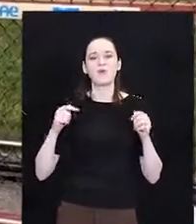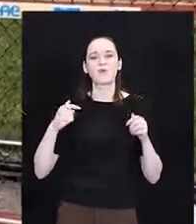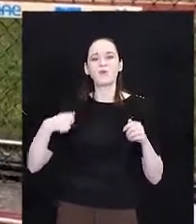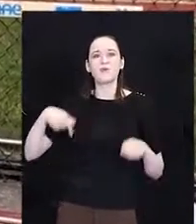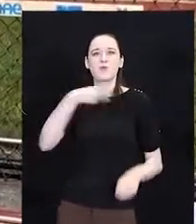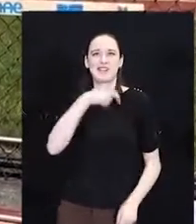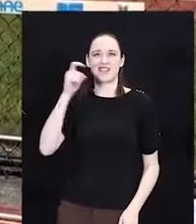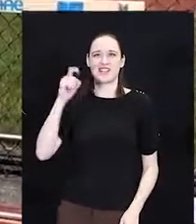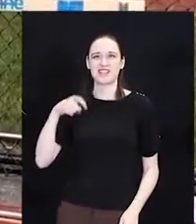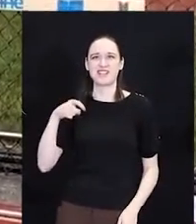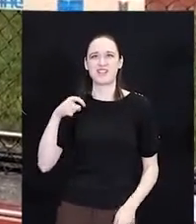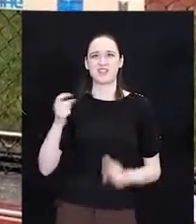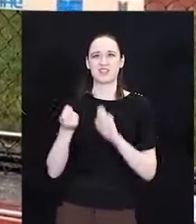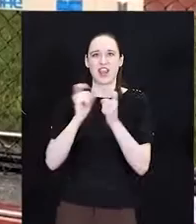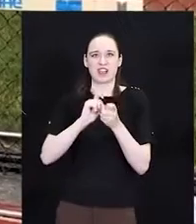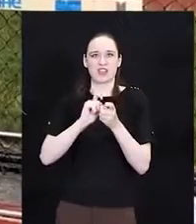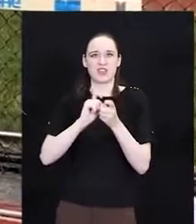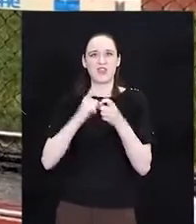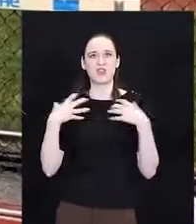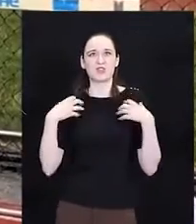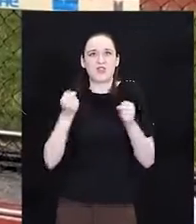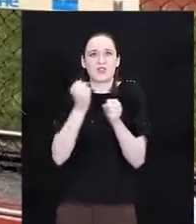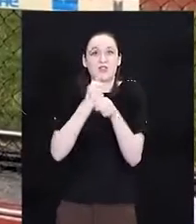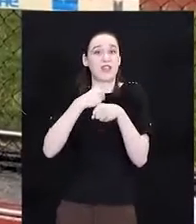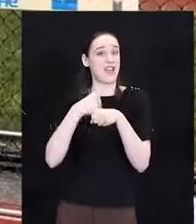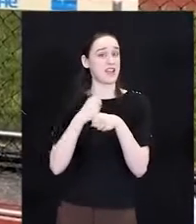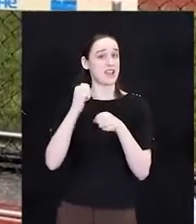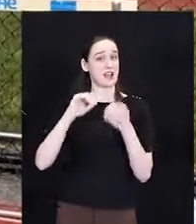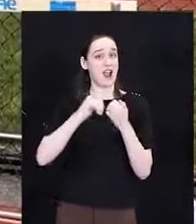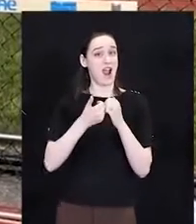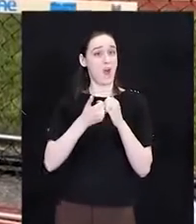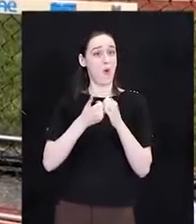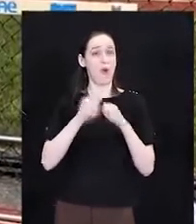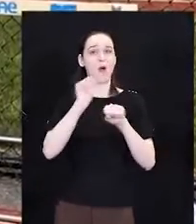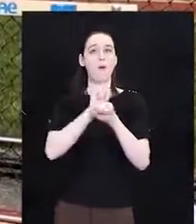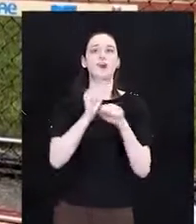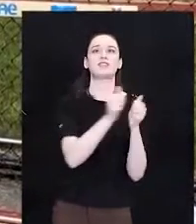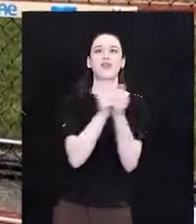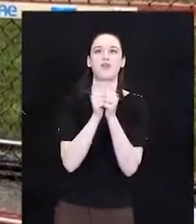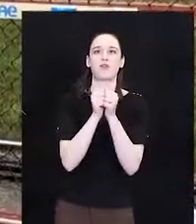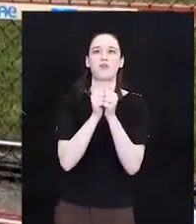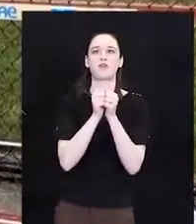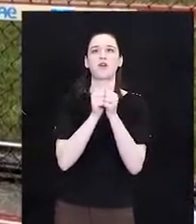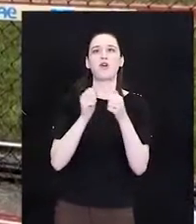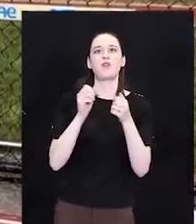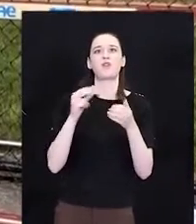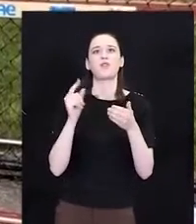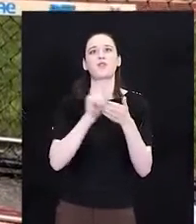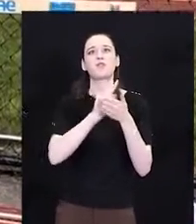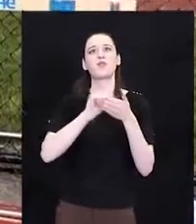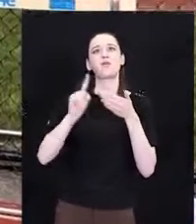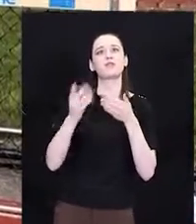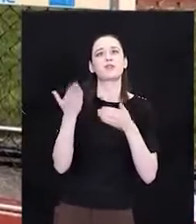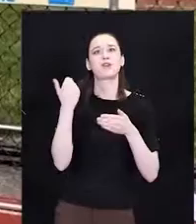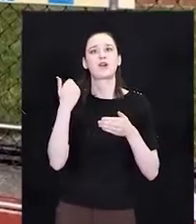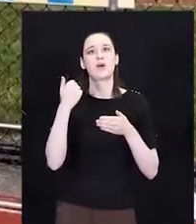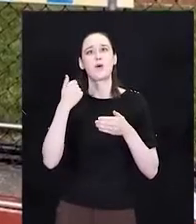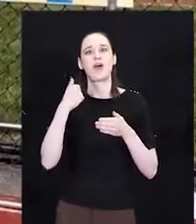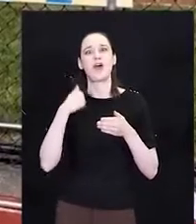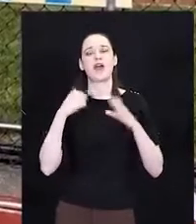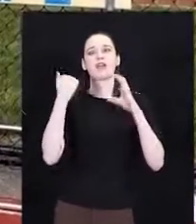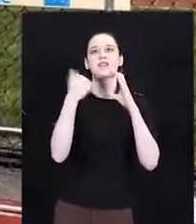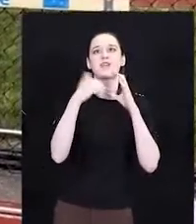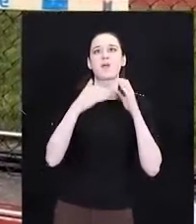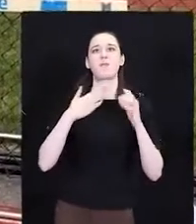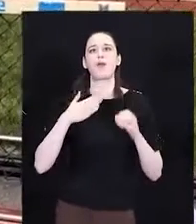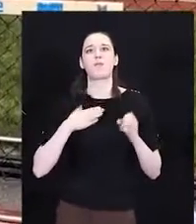Events surrounding our generation remind us that we need change, and the strength to create it comes by working together. A few weeks ago, I emailed